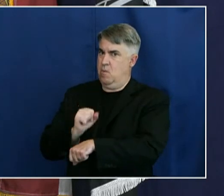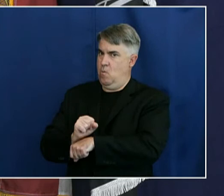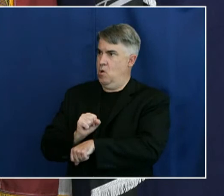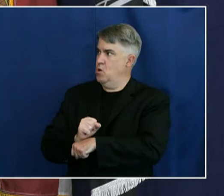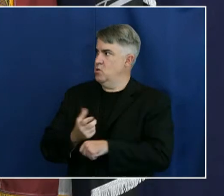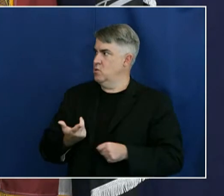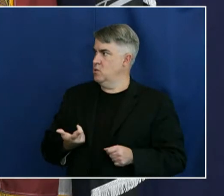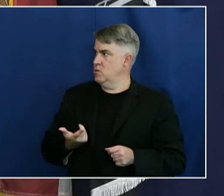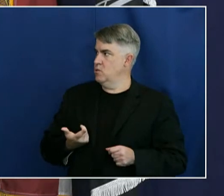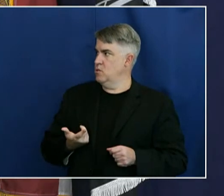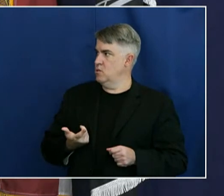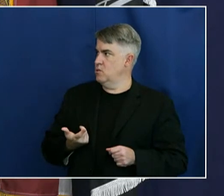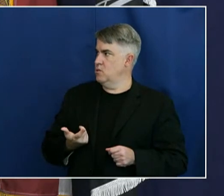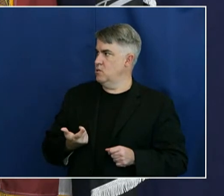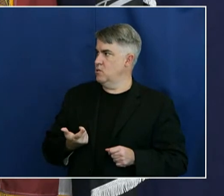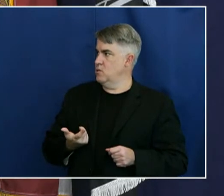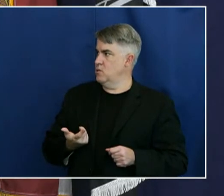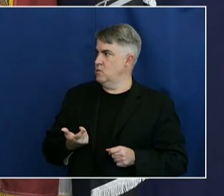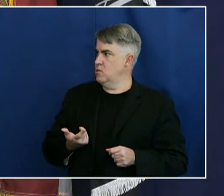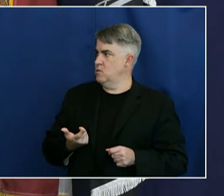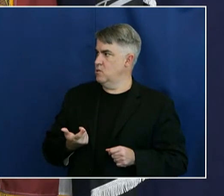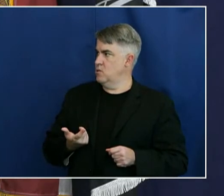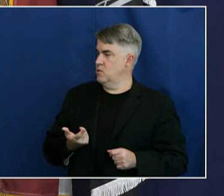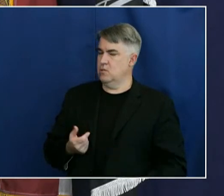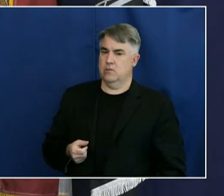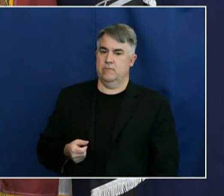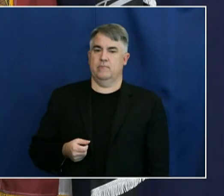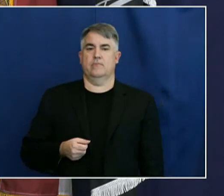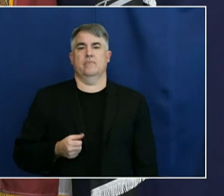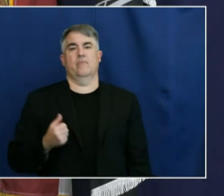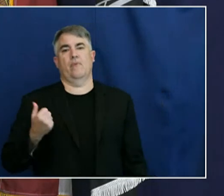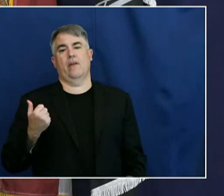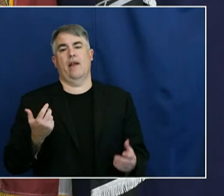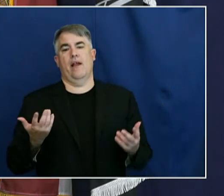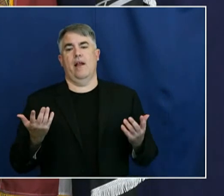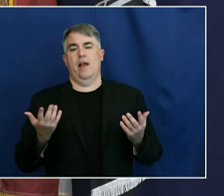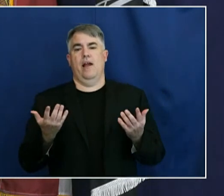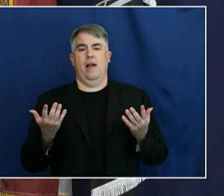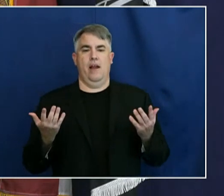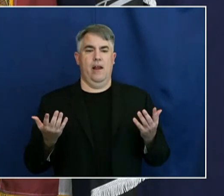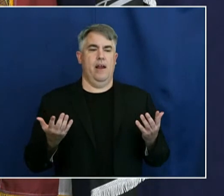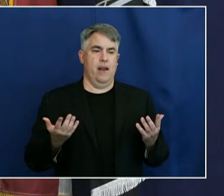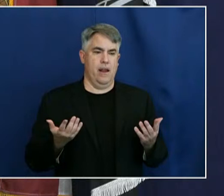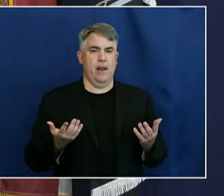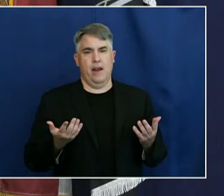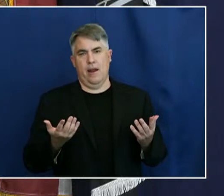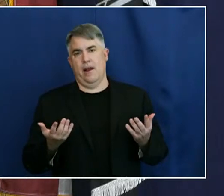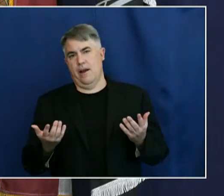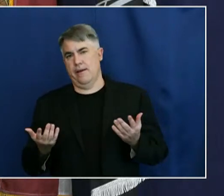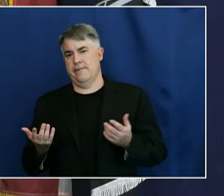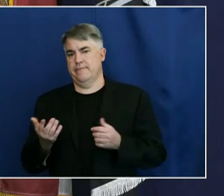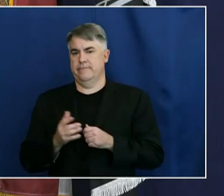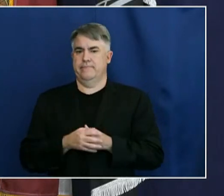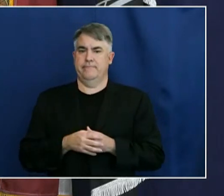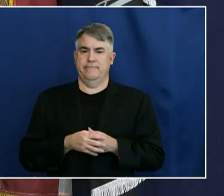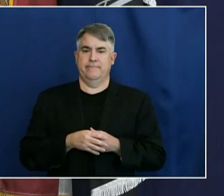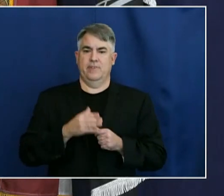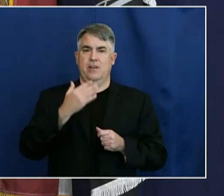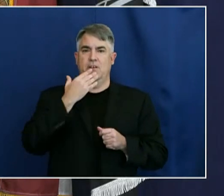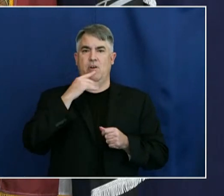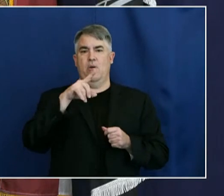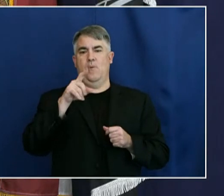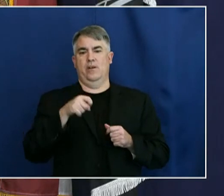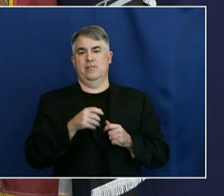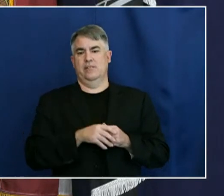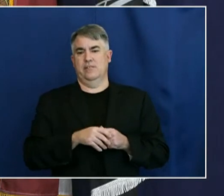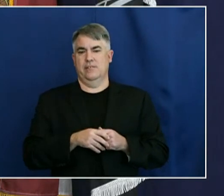significant effect on preventing additional cases? You know, that's a note. You're asking in a different way questions that were asked with the supervisor earlier about